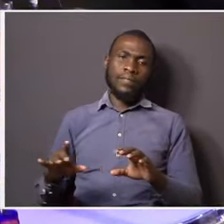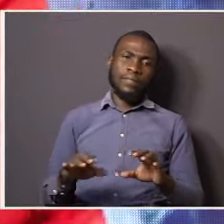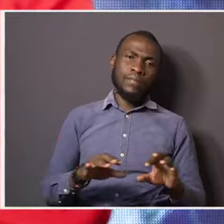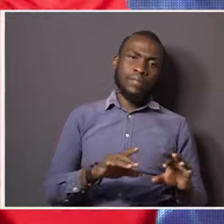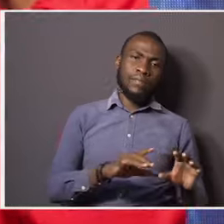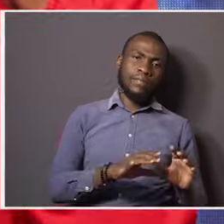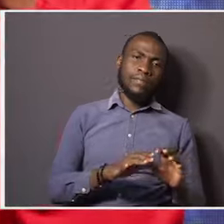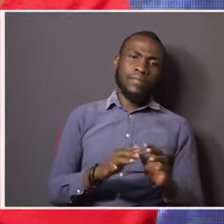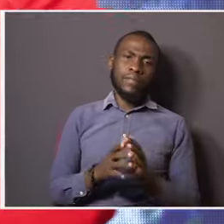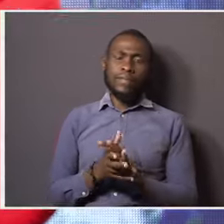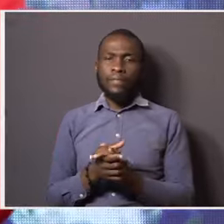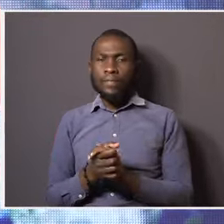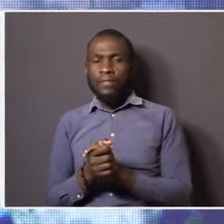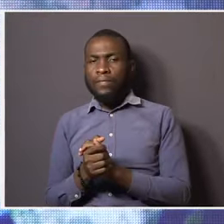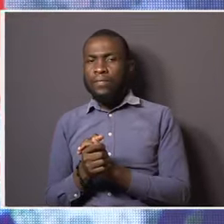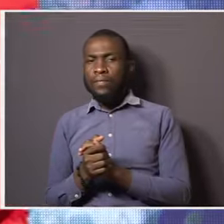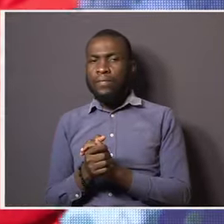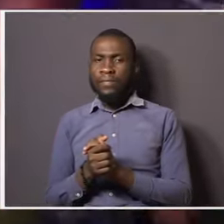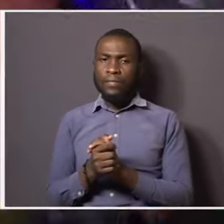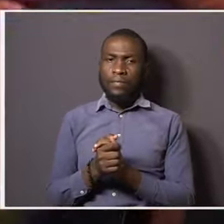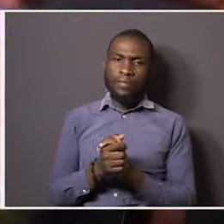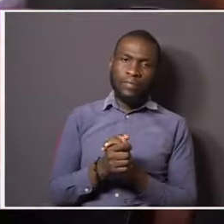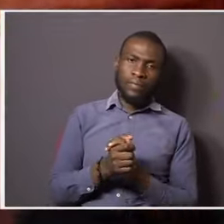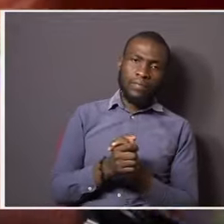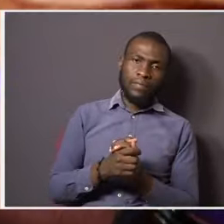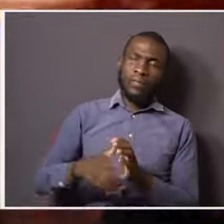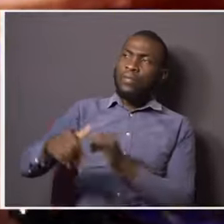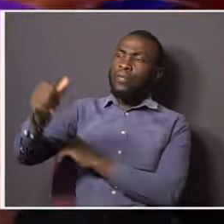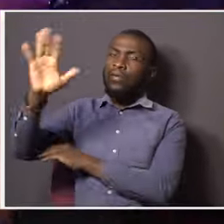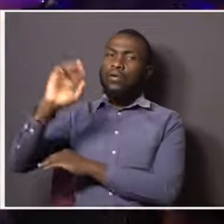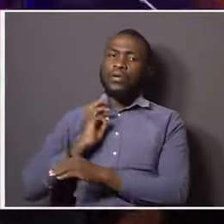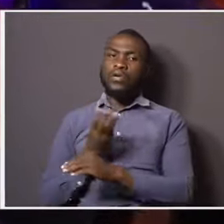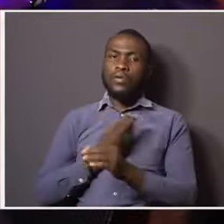is powerful. Lord, we trust your name.